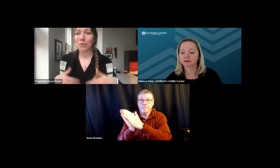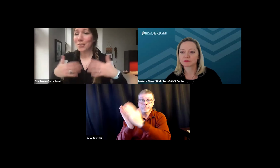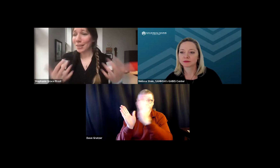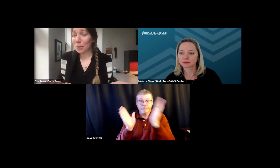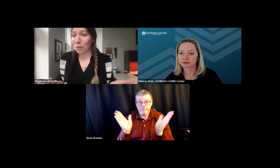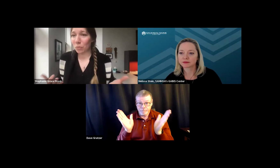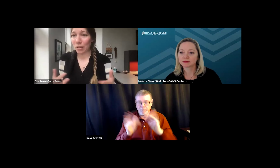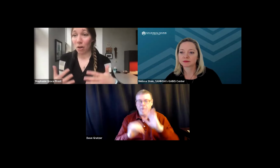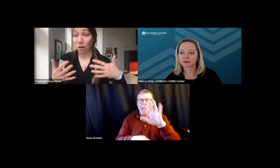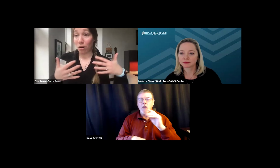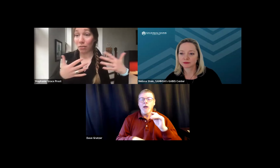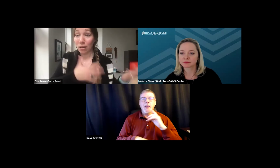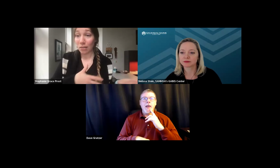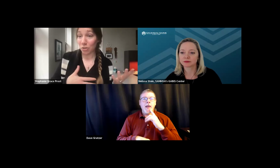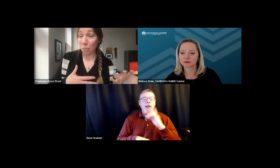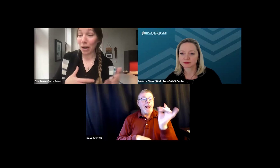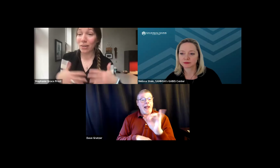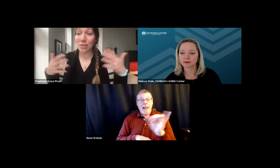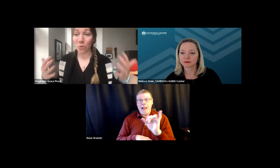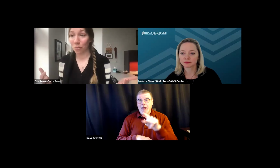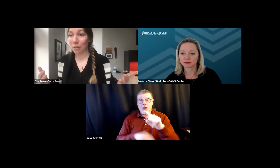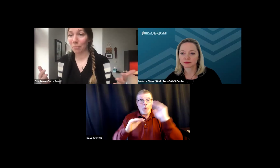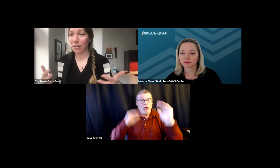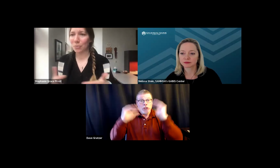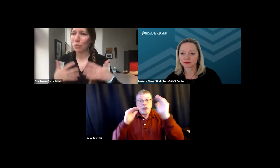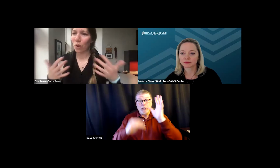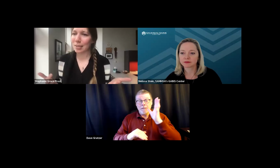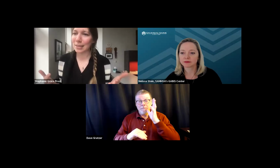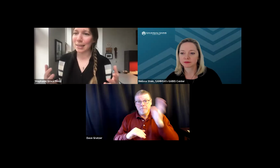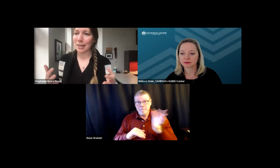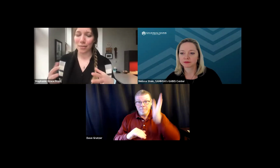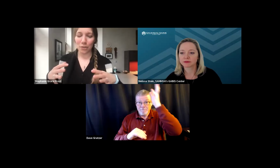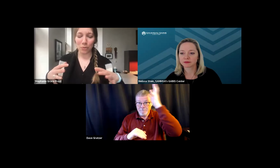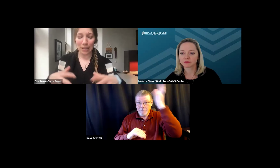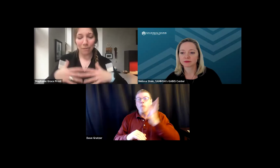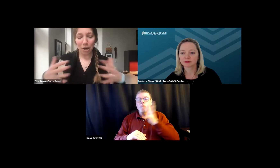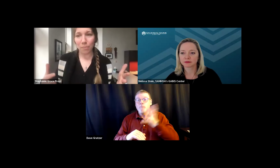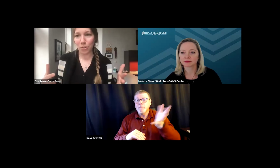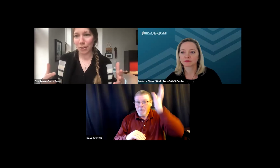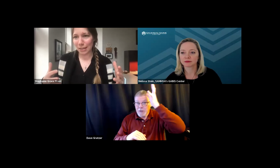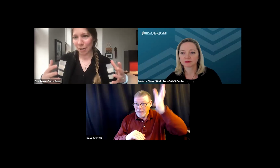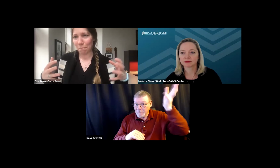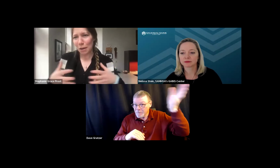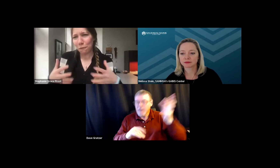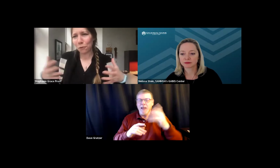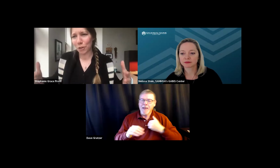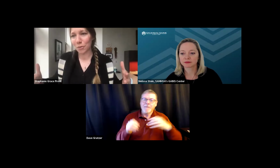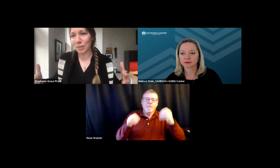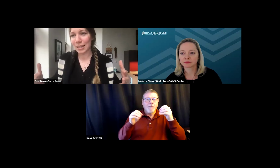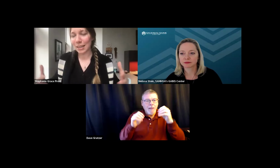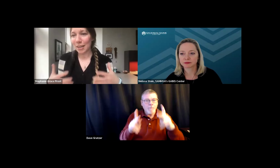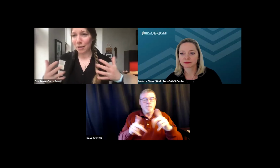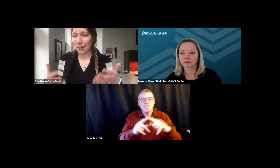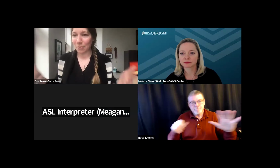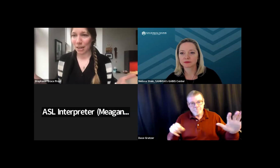So just like we would with our adult parents or grandparents, we want to see that individuals have the opportunity to kind of make full